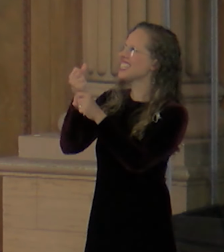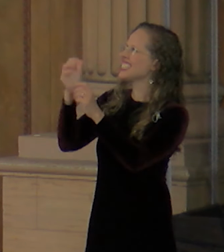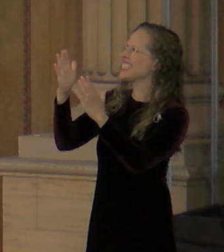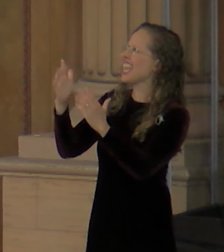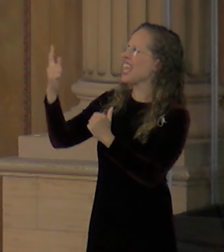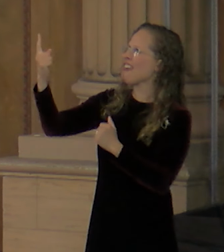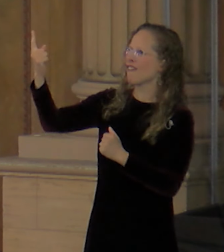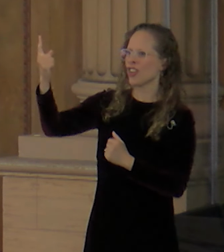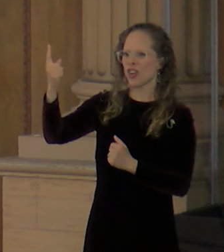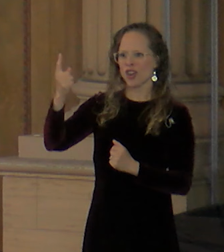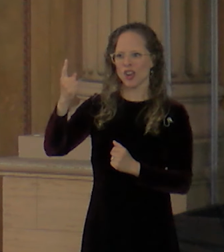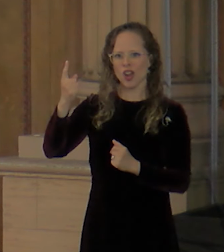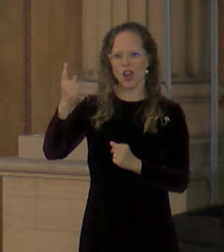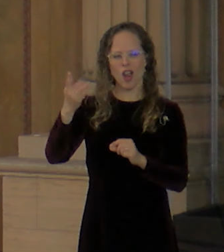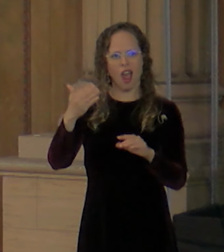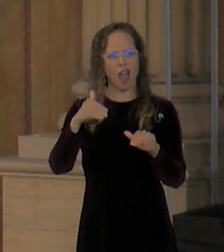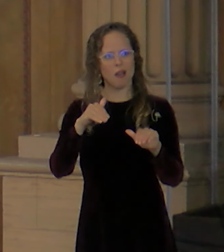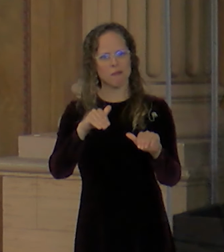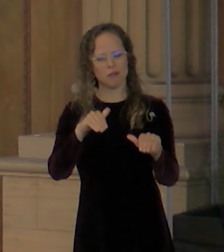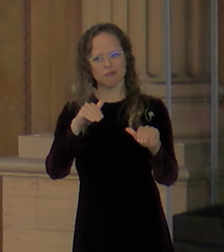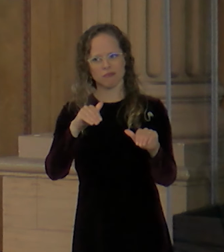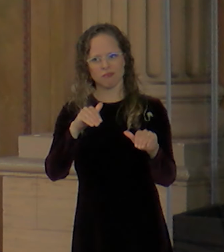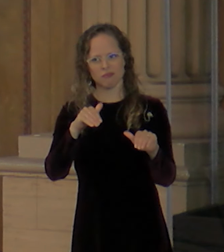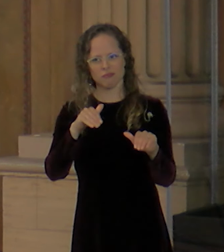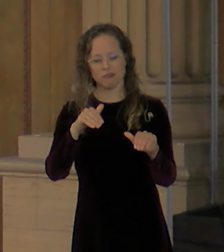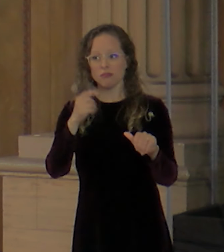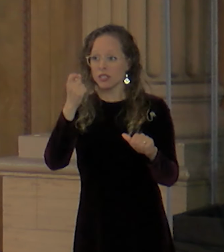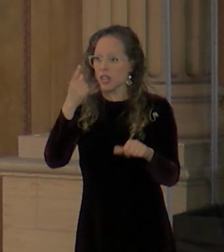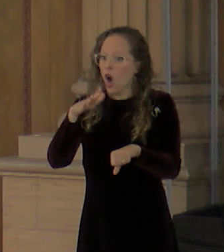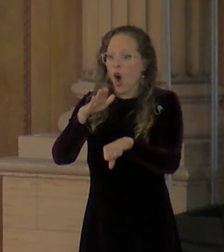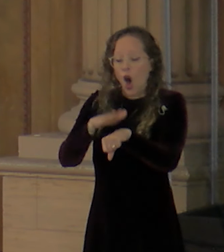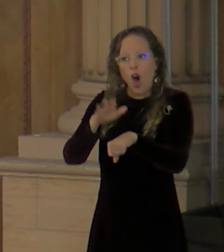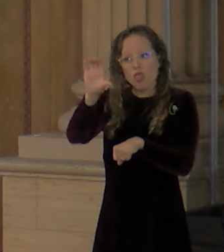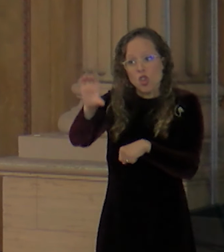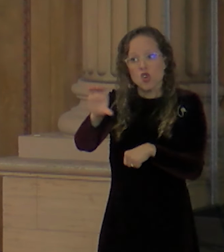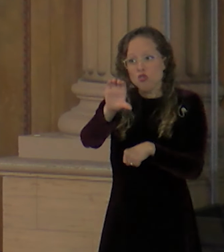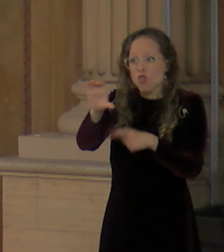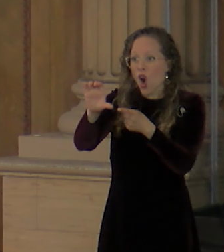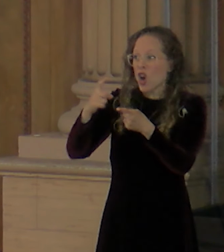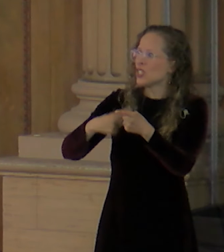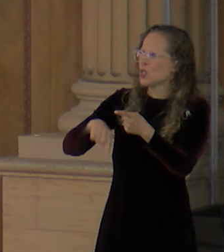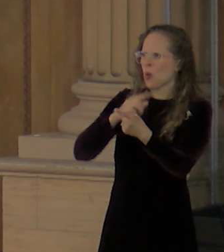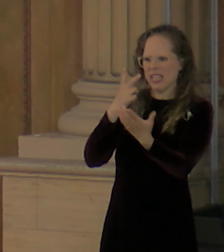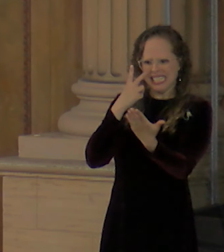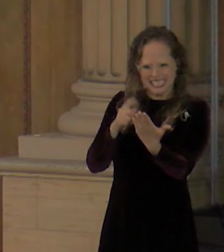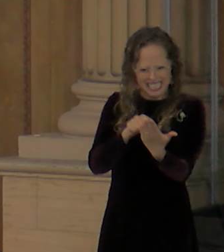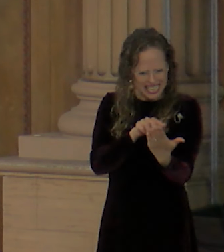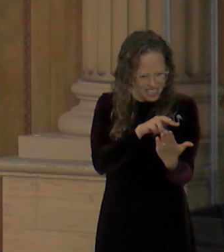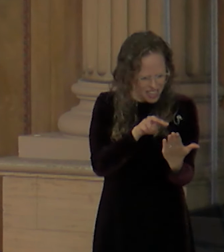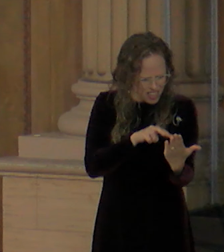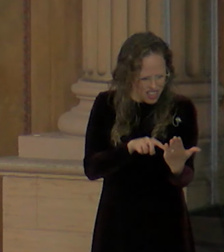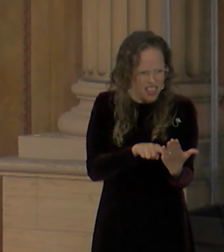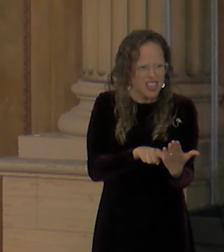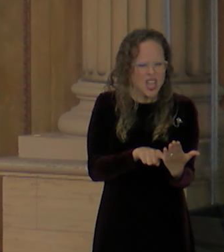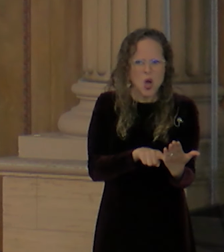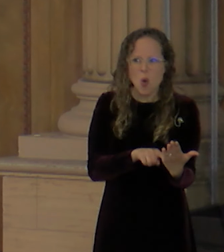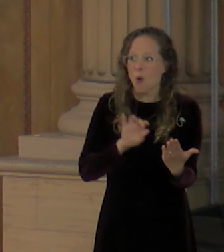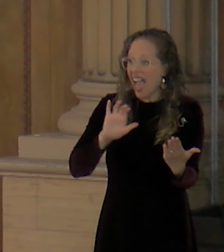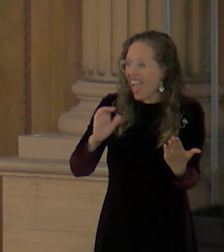And God certainly doesn't deny evil's badness. On the cross, we can see that evil in us was so bad that the Son of God had to go and be crushed for